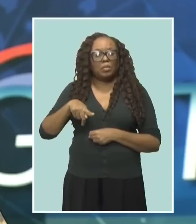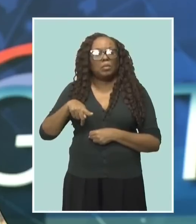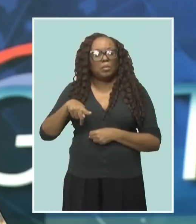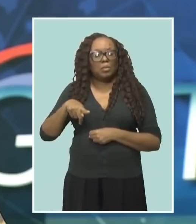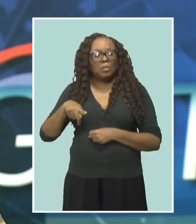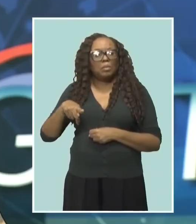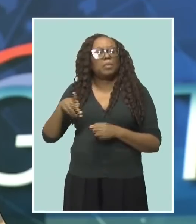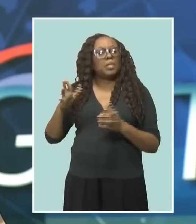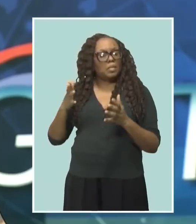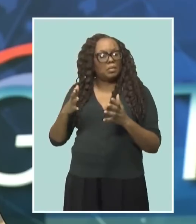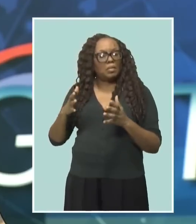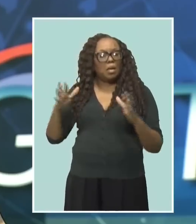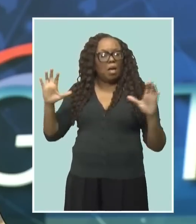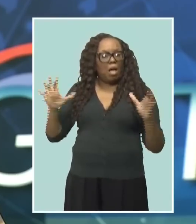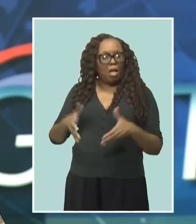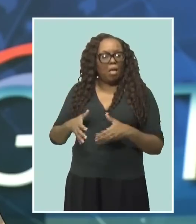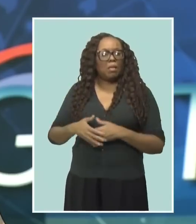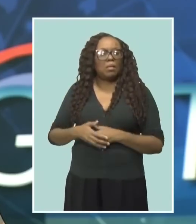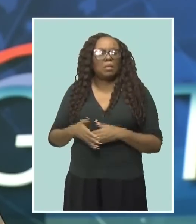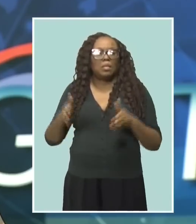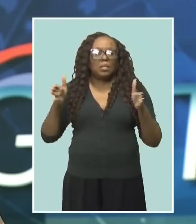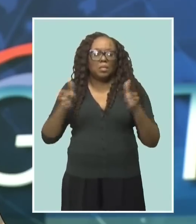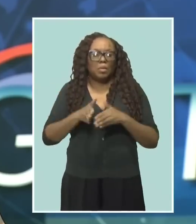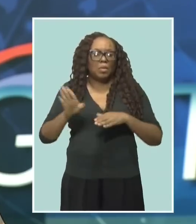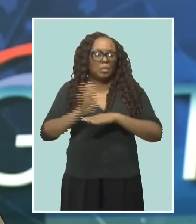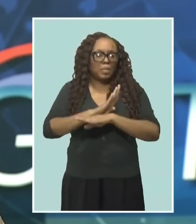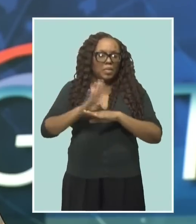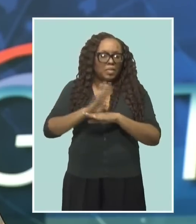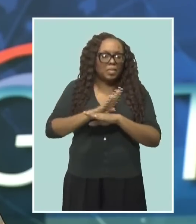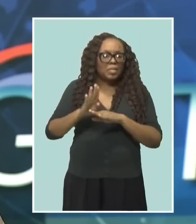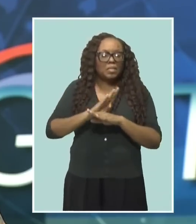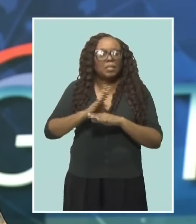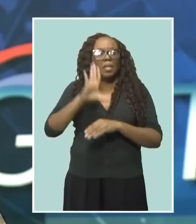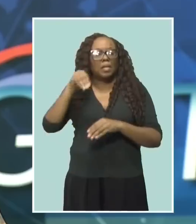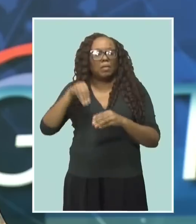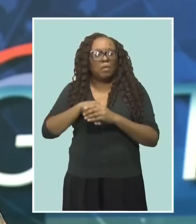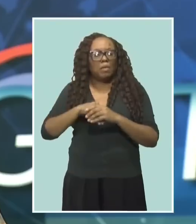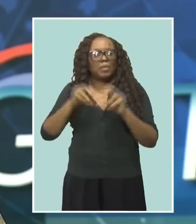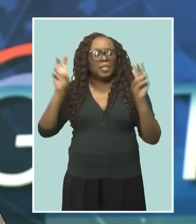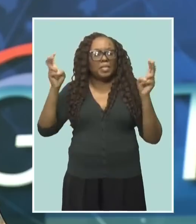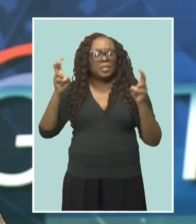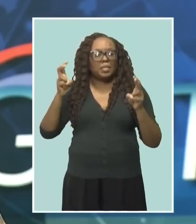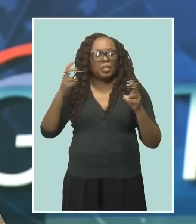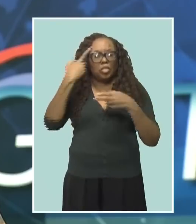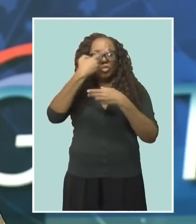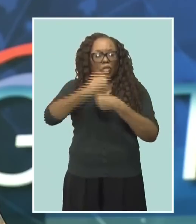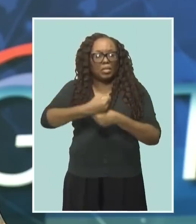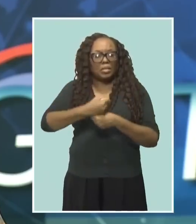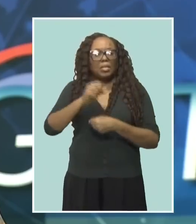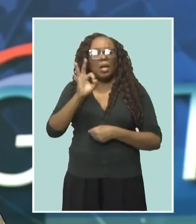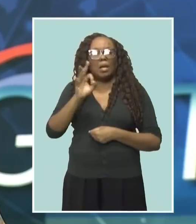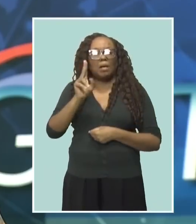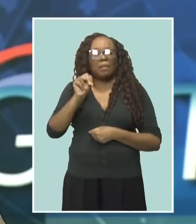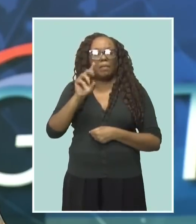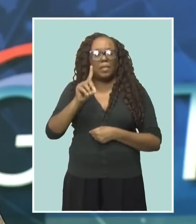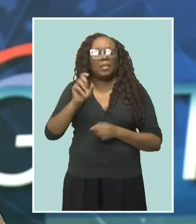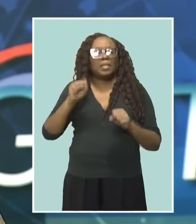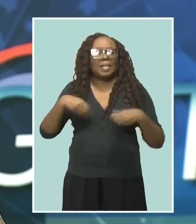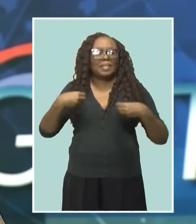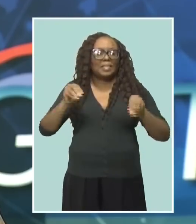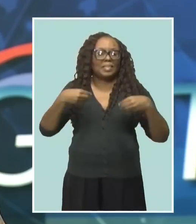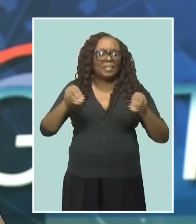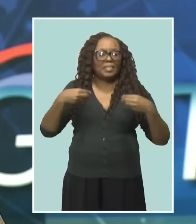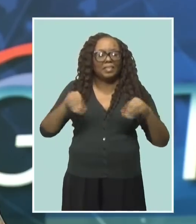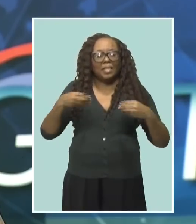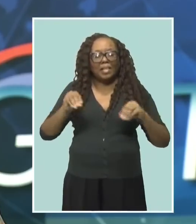Senator Patricia Paris says the small businesses, part of the Trust Fund Limited, will be allowed a space to sell their items at the conference at